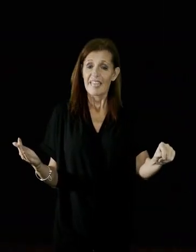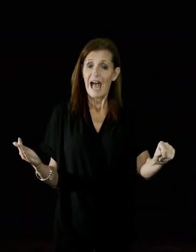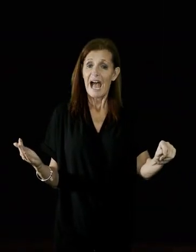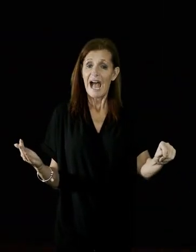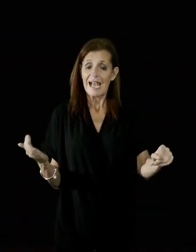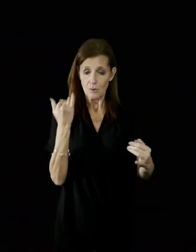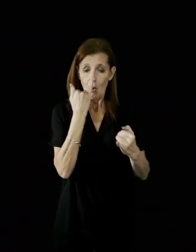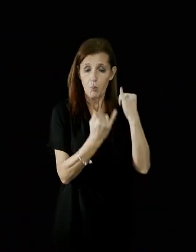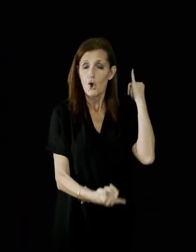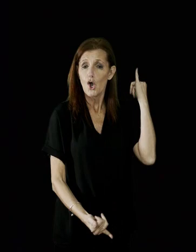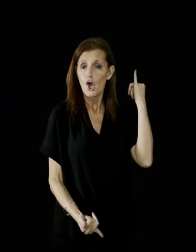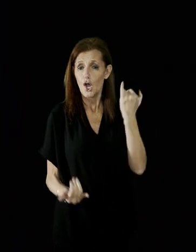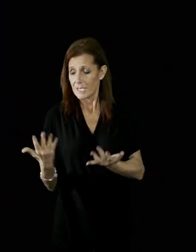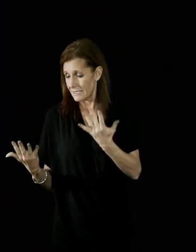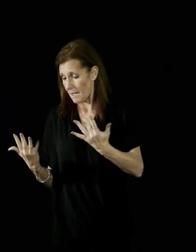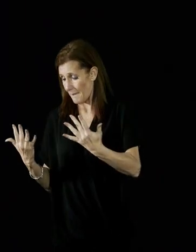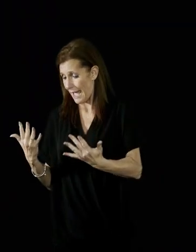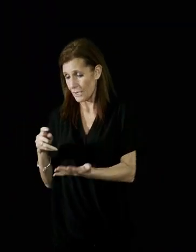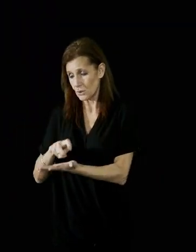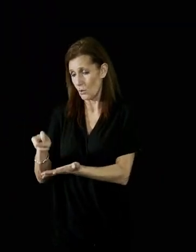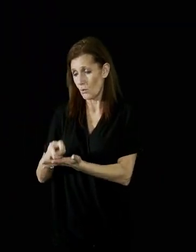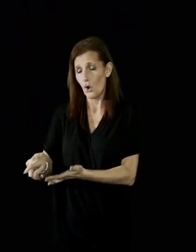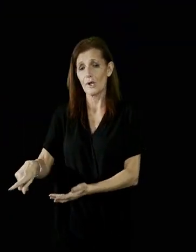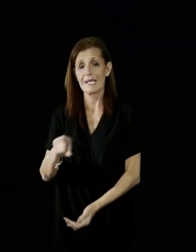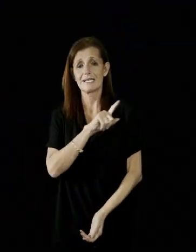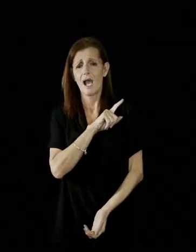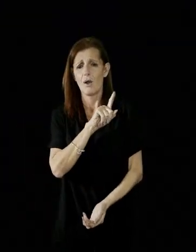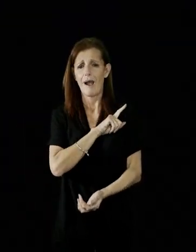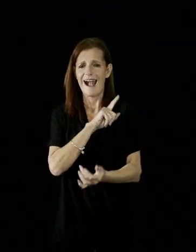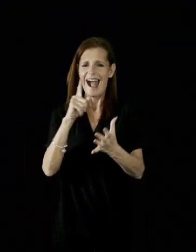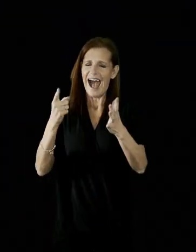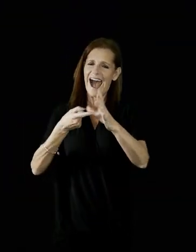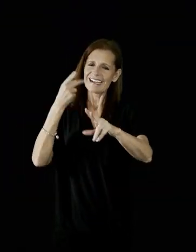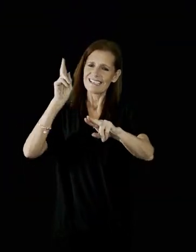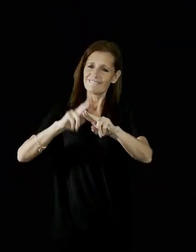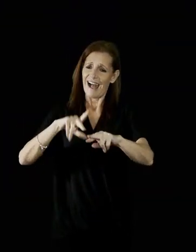of the brilliant work that the Access Fylde Coast have been doing.